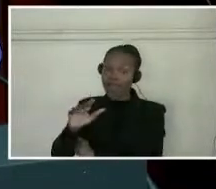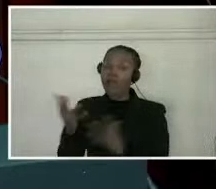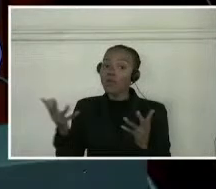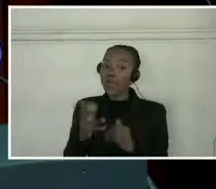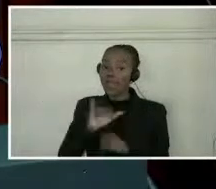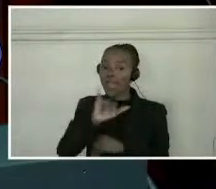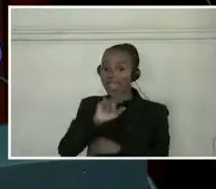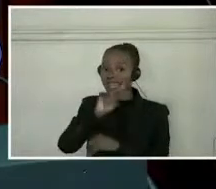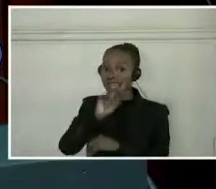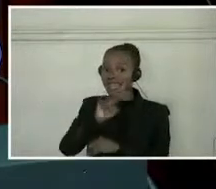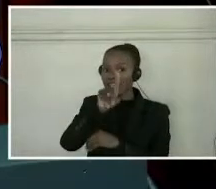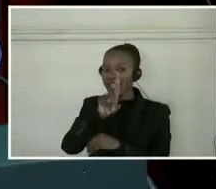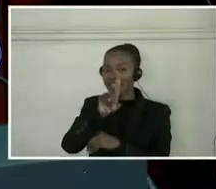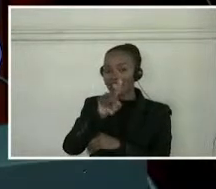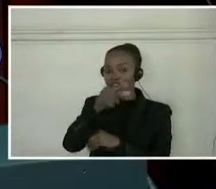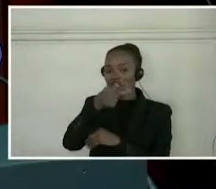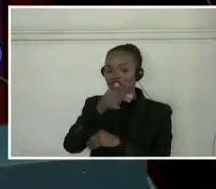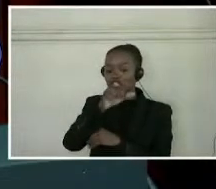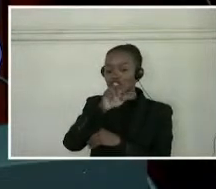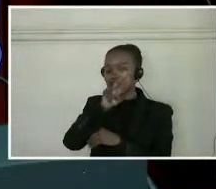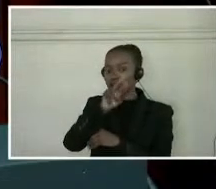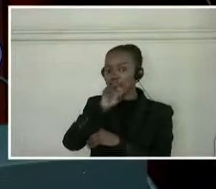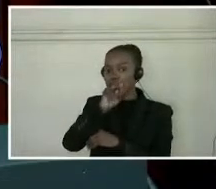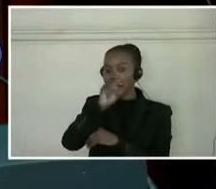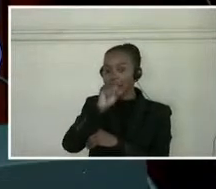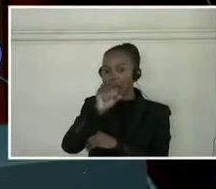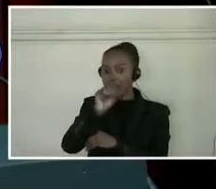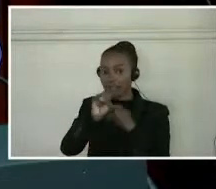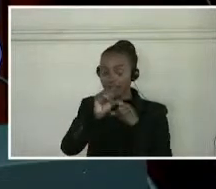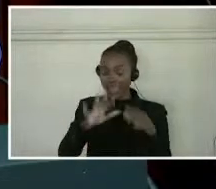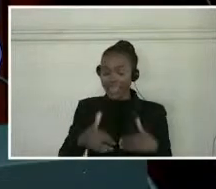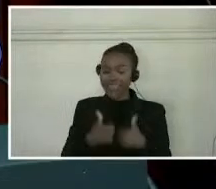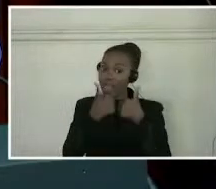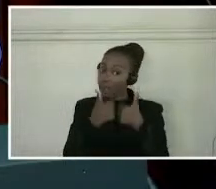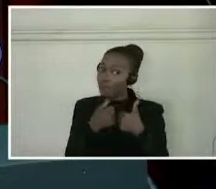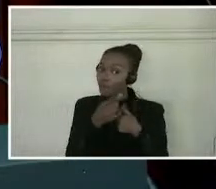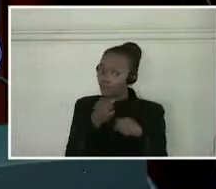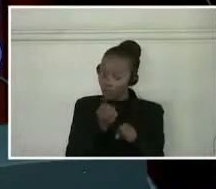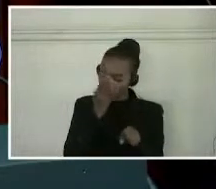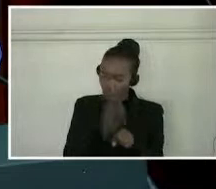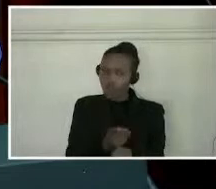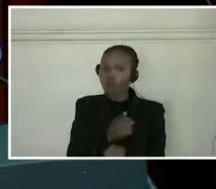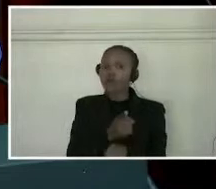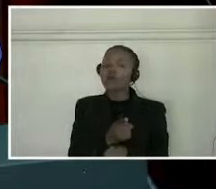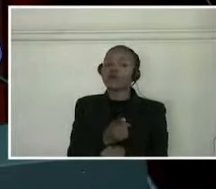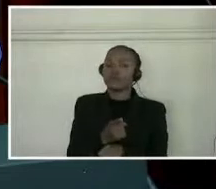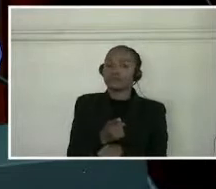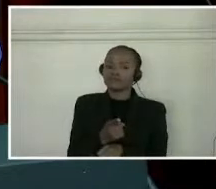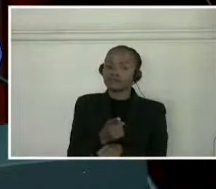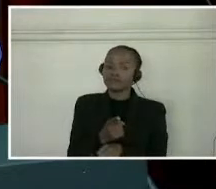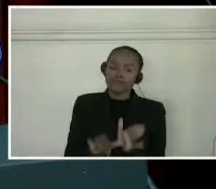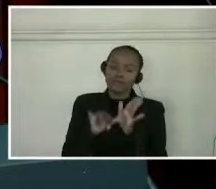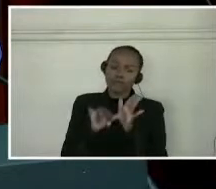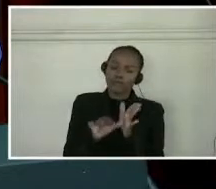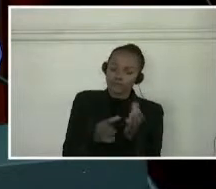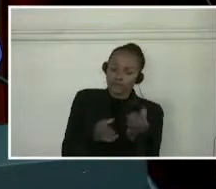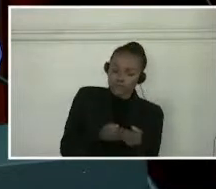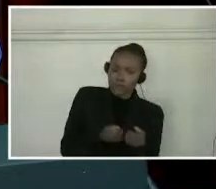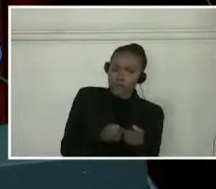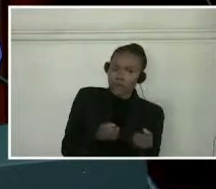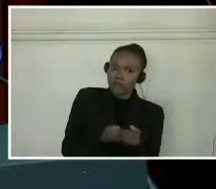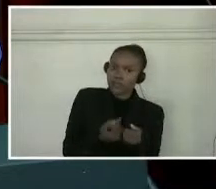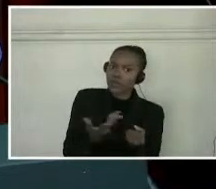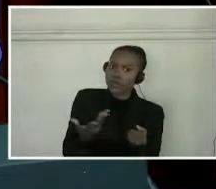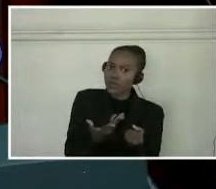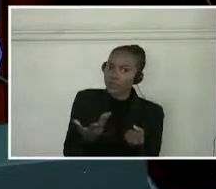council to ensure all the necessary support is given to young entrepreneurs for the manufacture of traditional